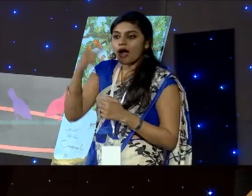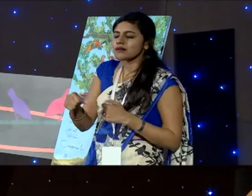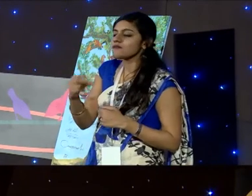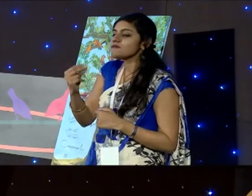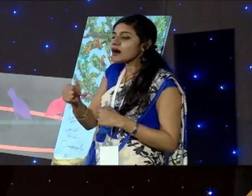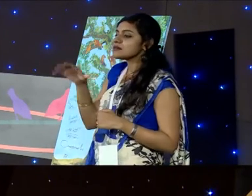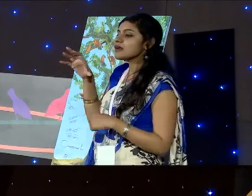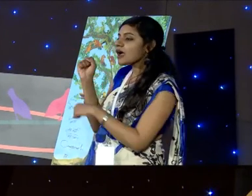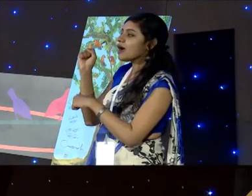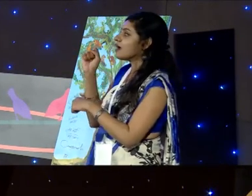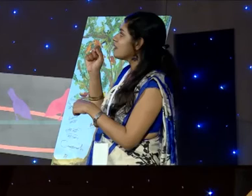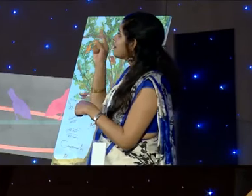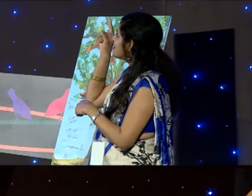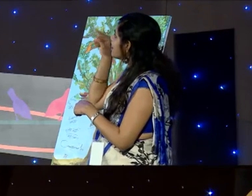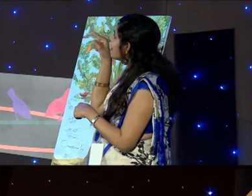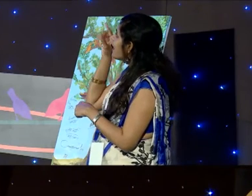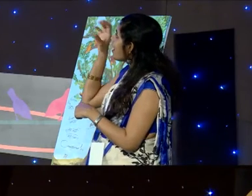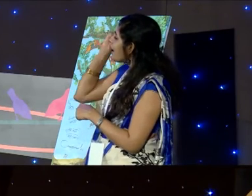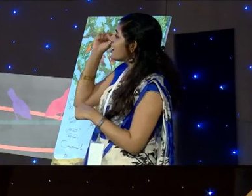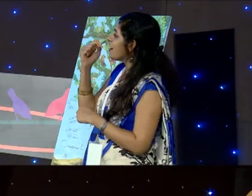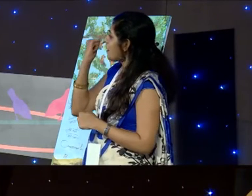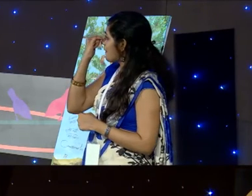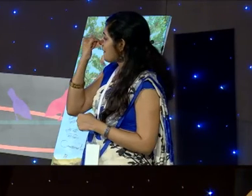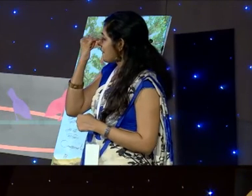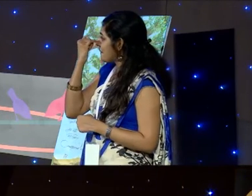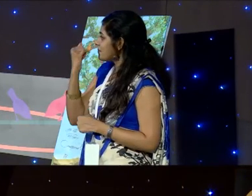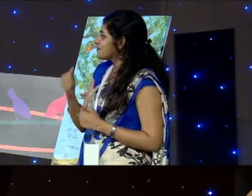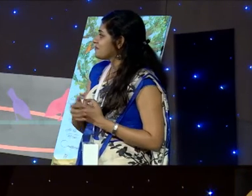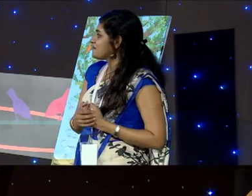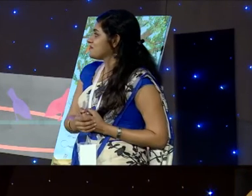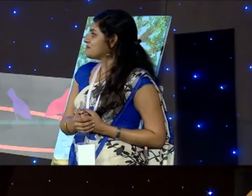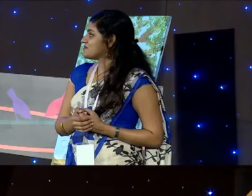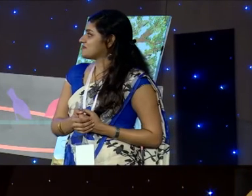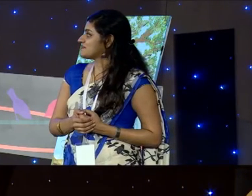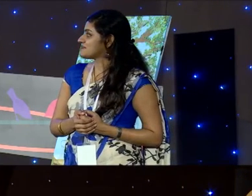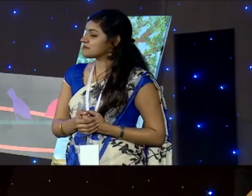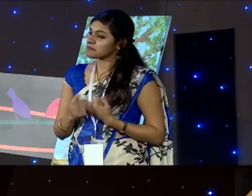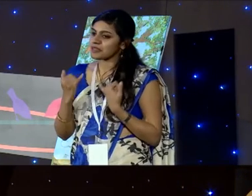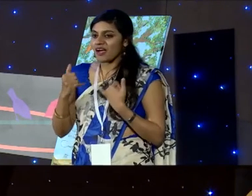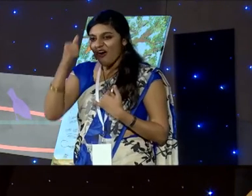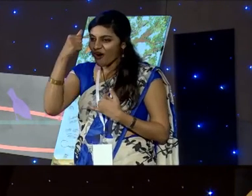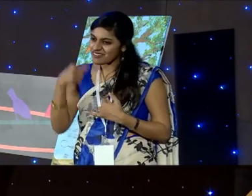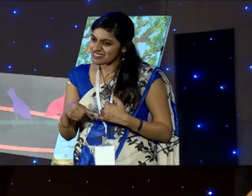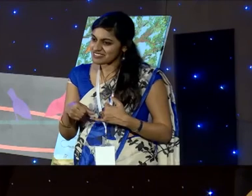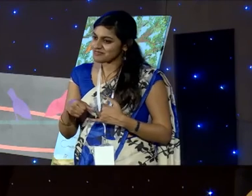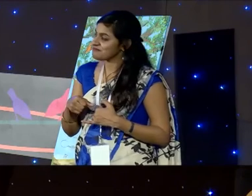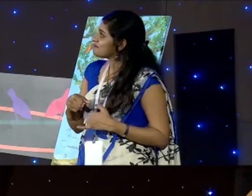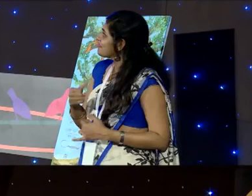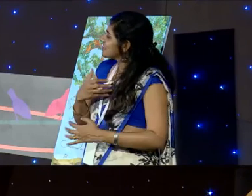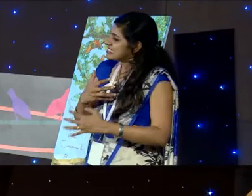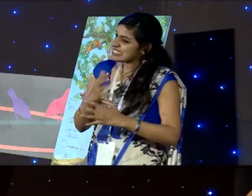cube within the hole. So actually, although they have a disability when it comes to socializing and